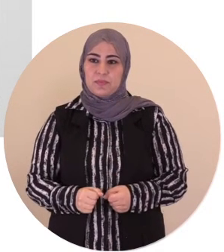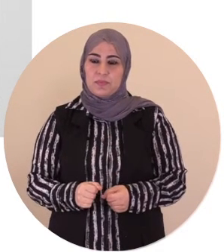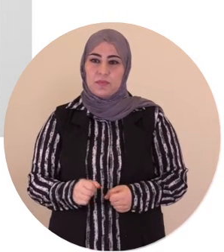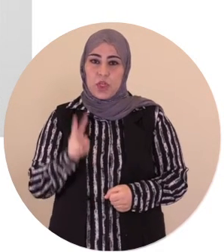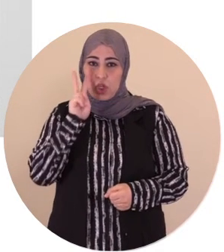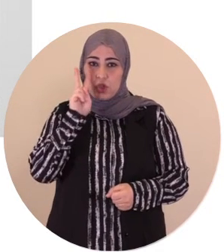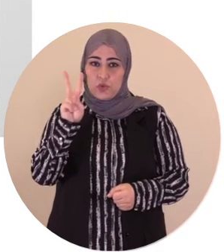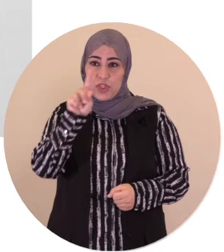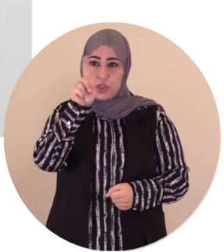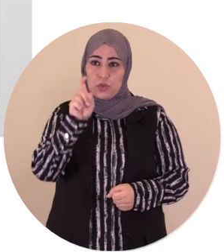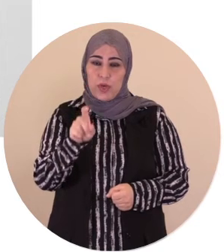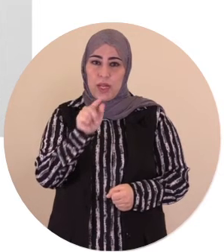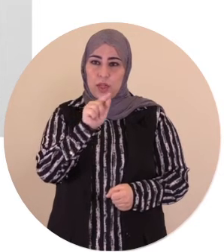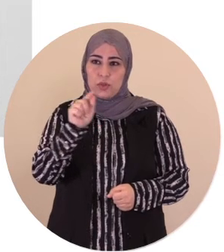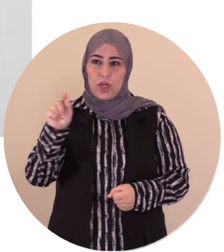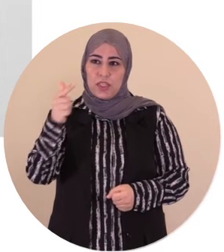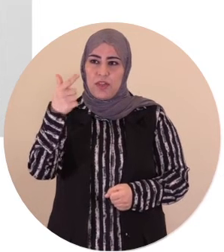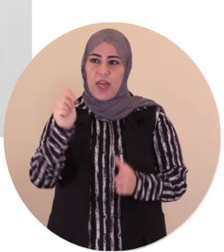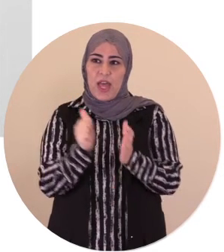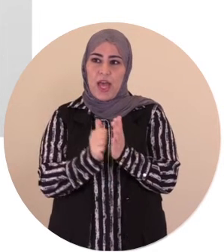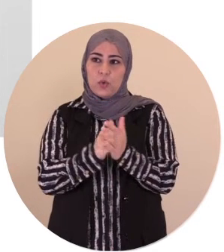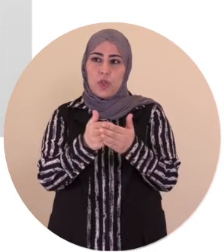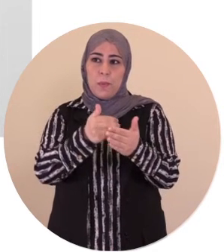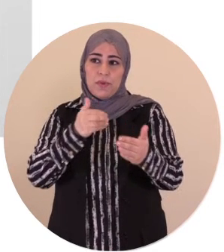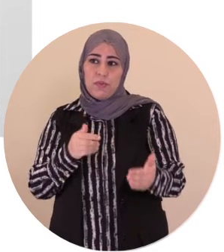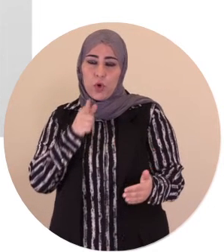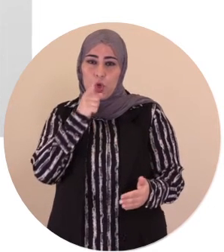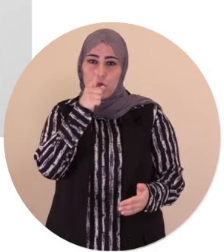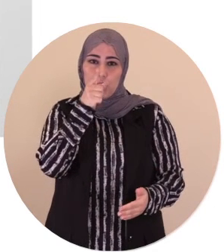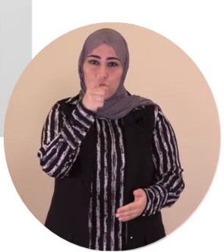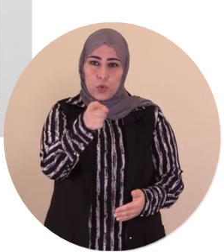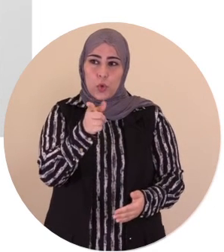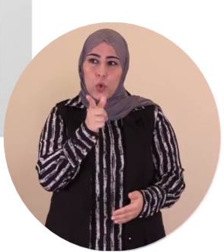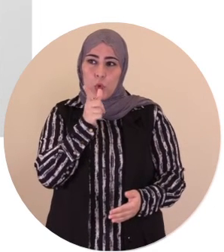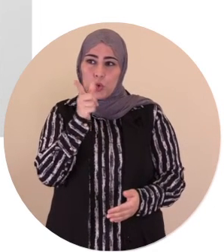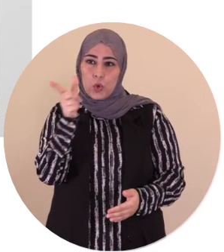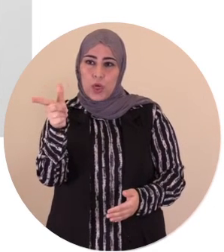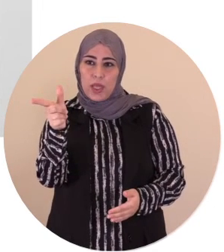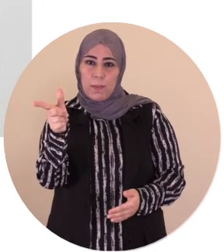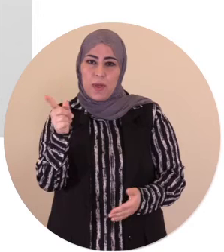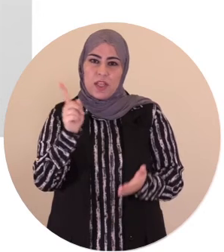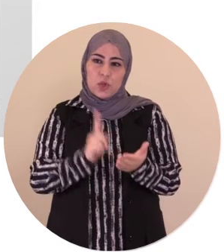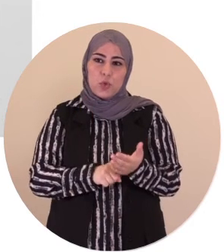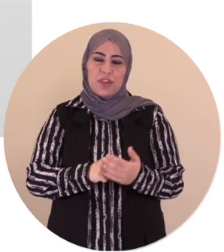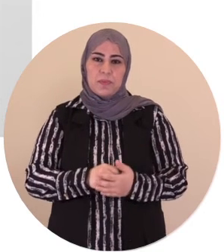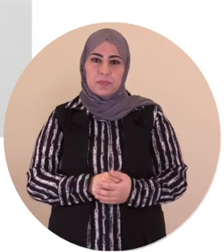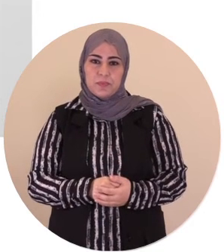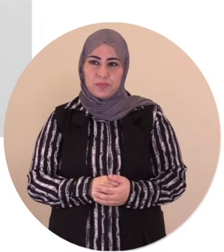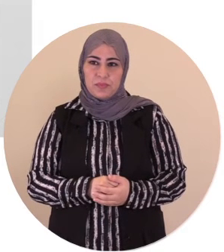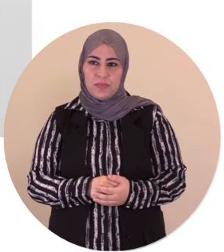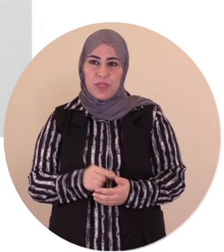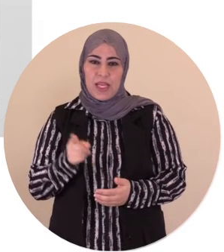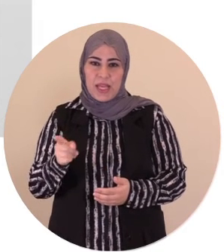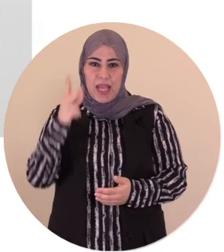The house before you told him the truth. What will it be? Will Ali leave? Has Ali left? Does Ali leave